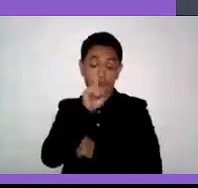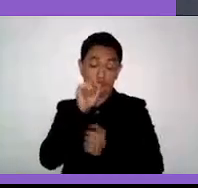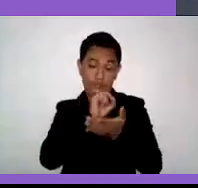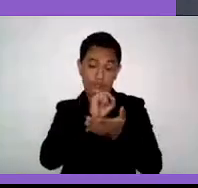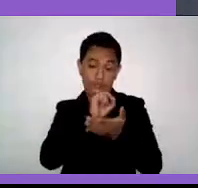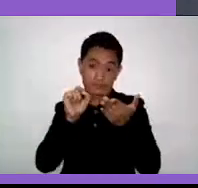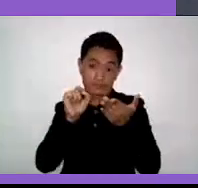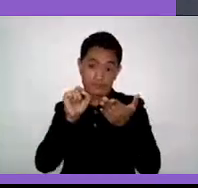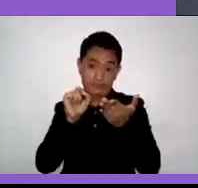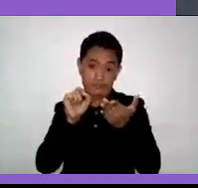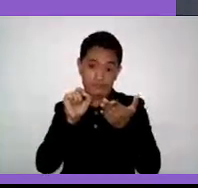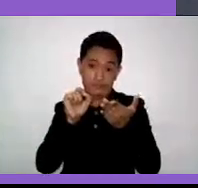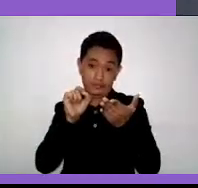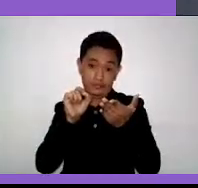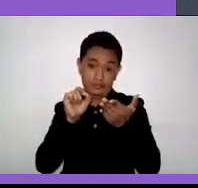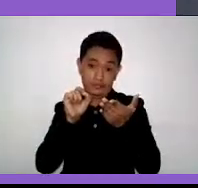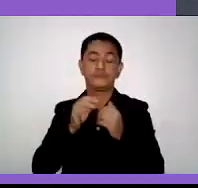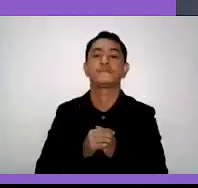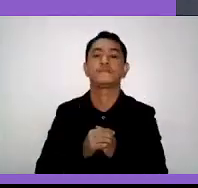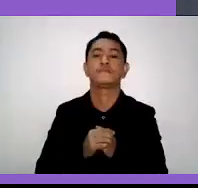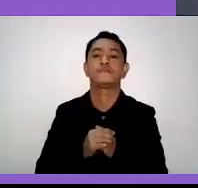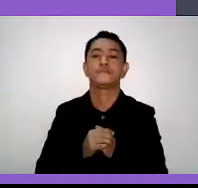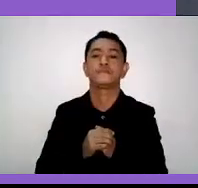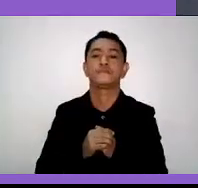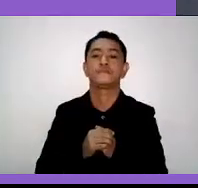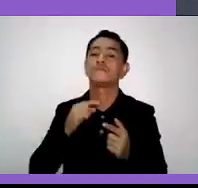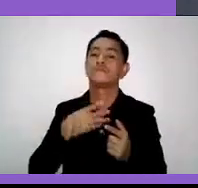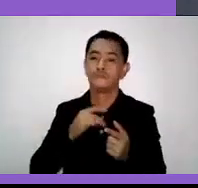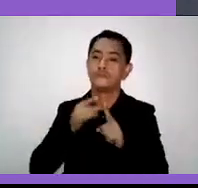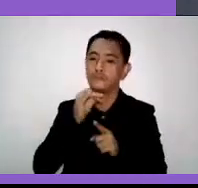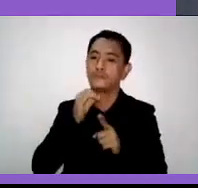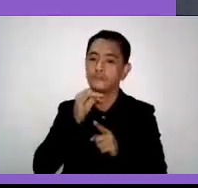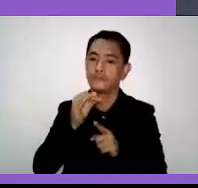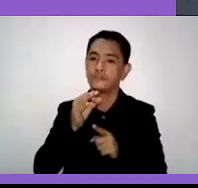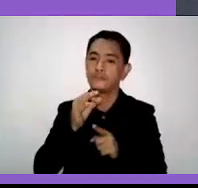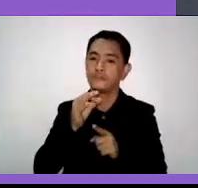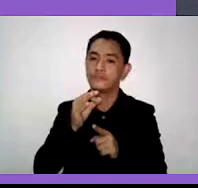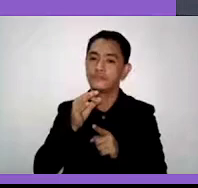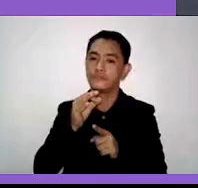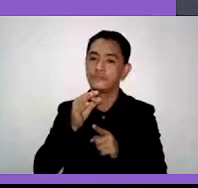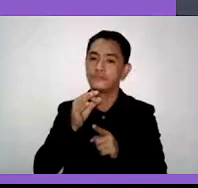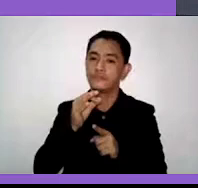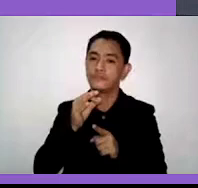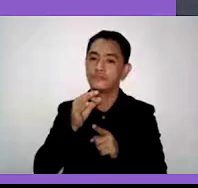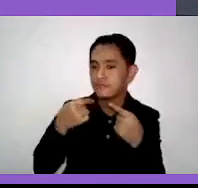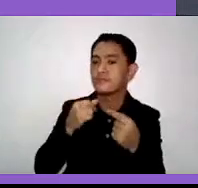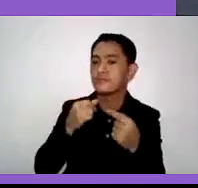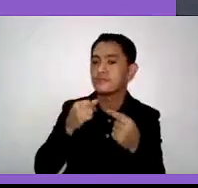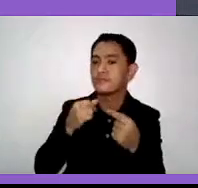I like a friend who is not arguing, who is kind to people, who talks nice to